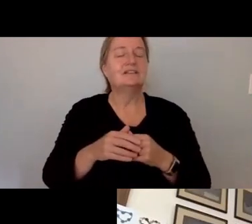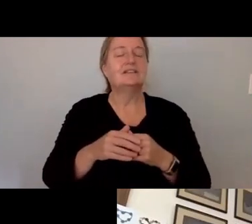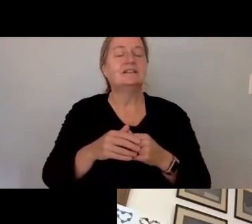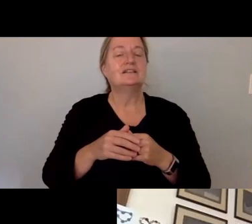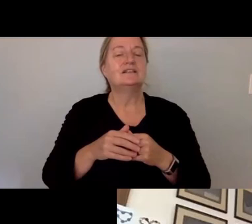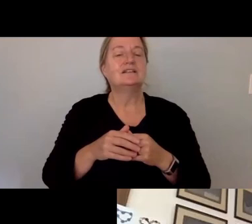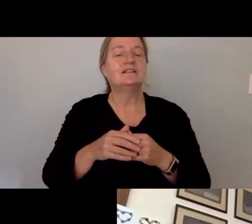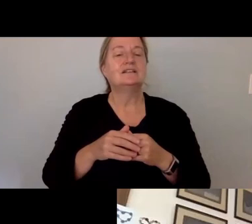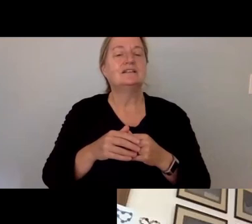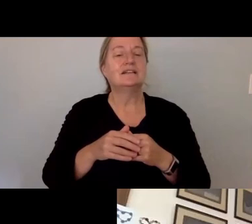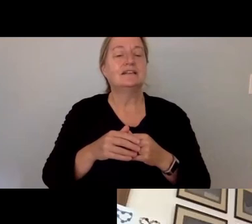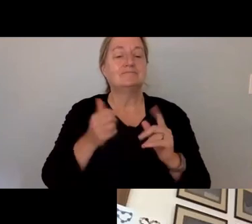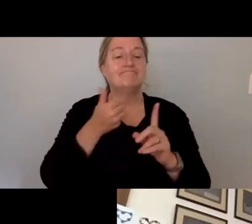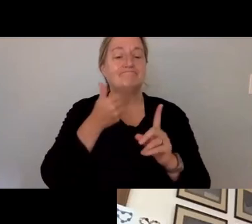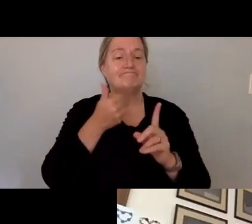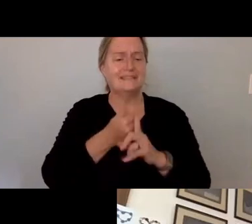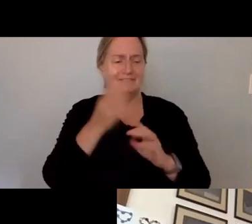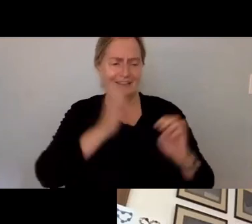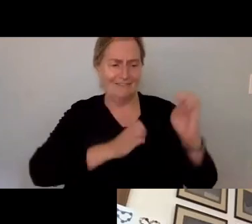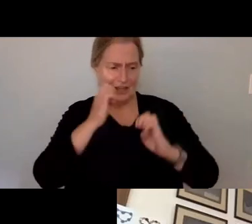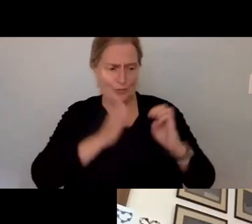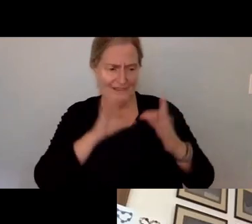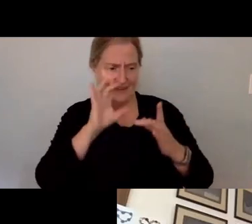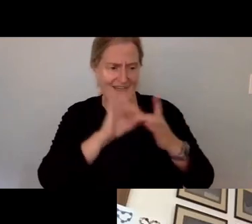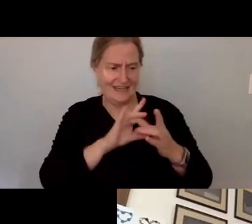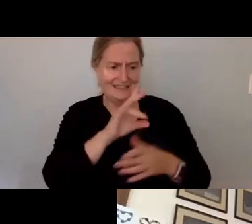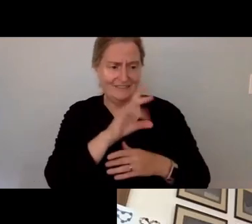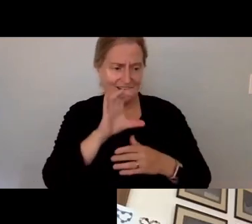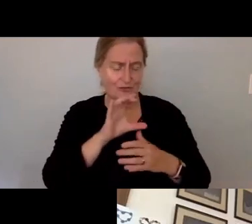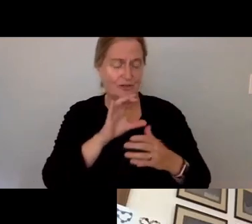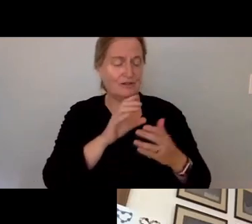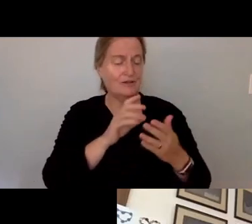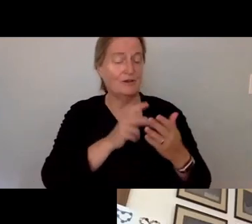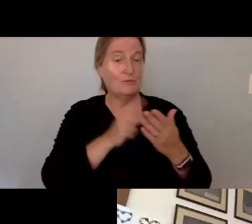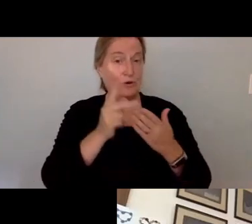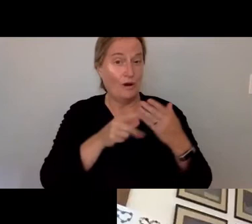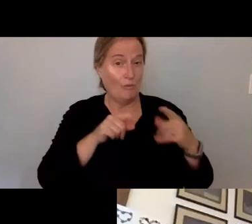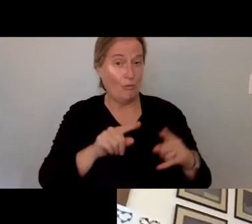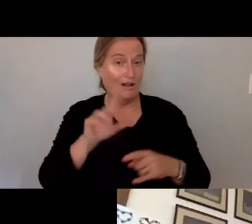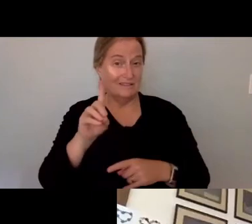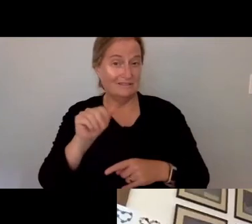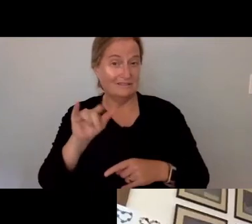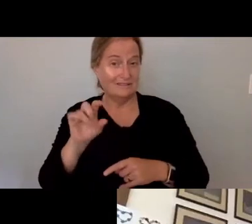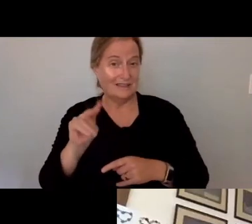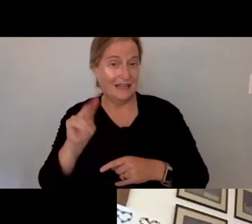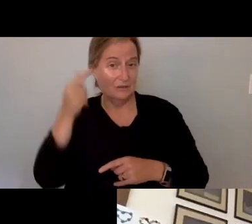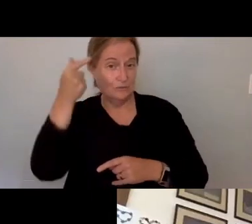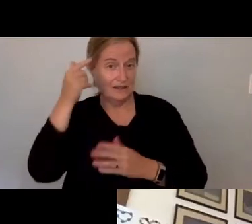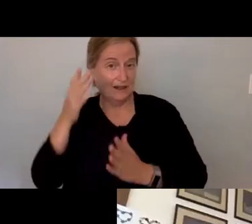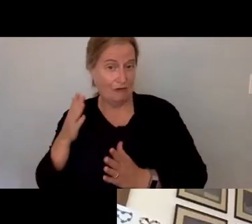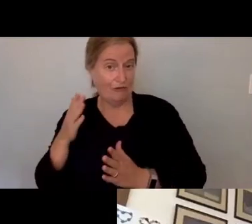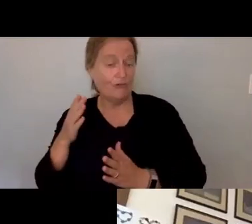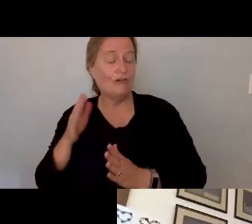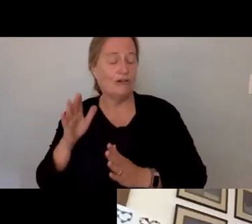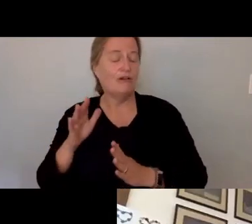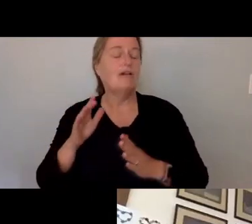of the Connect 700 program under the Dayton administration, and there were seven points within that he